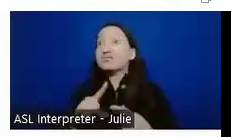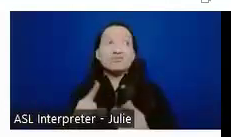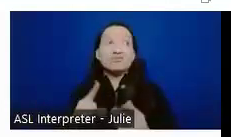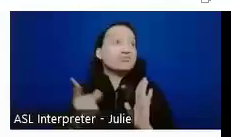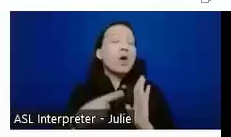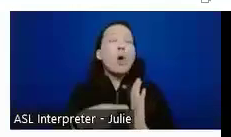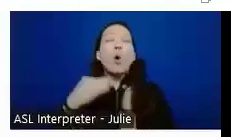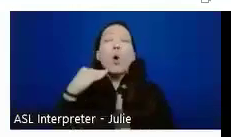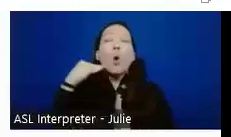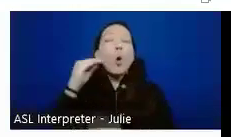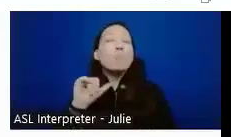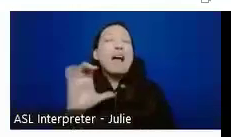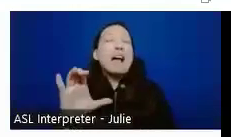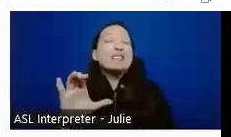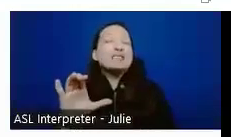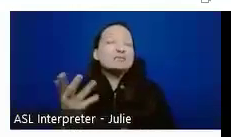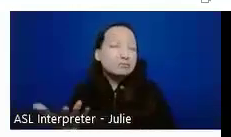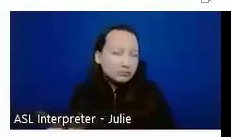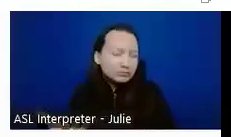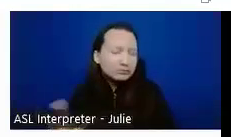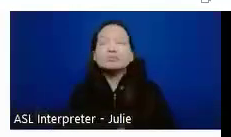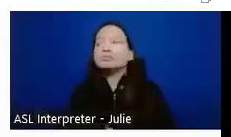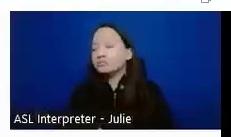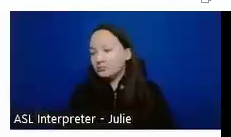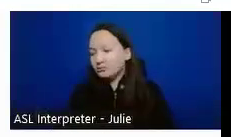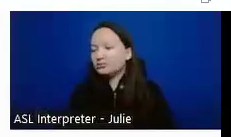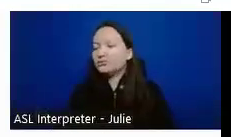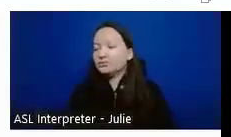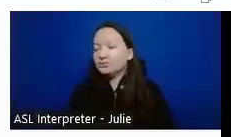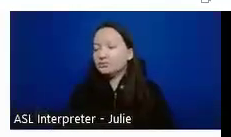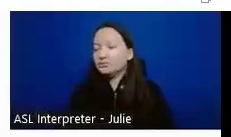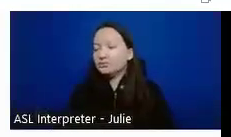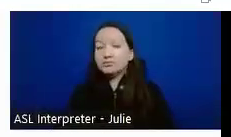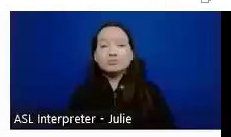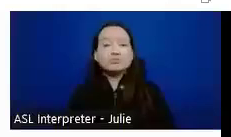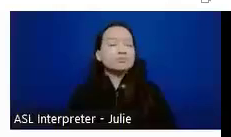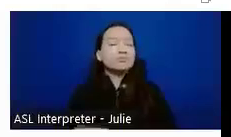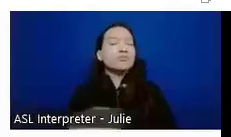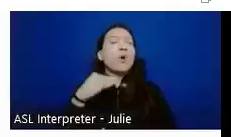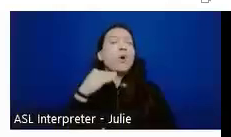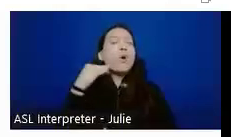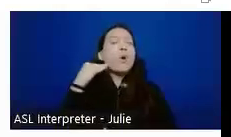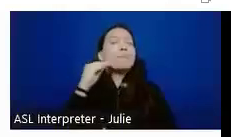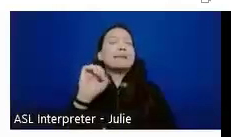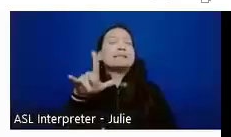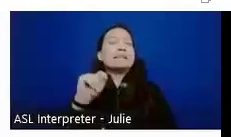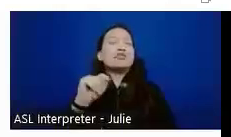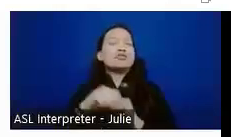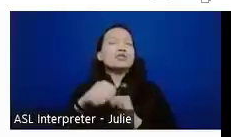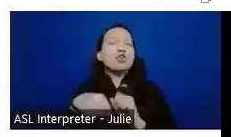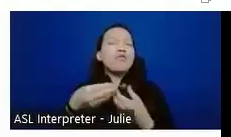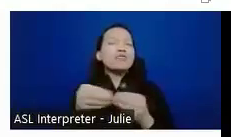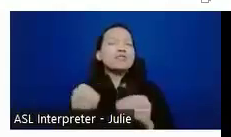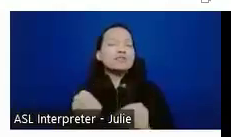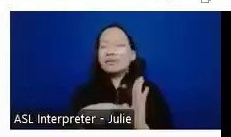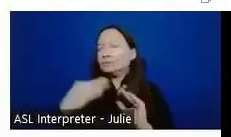sometimes home ec type people. In fact, the home extension offices sometimes will teach some of